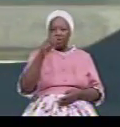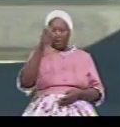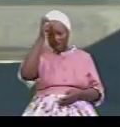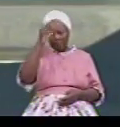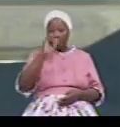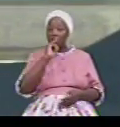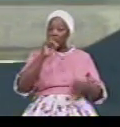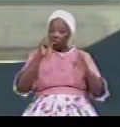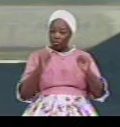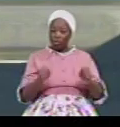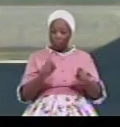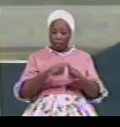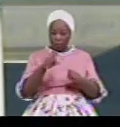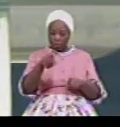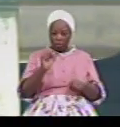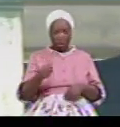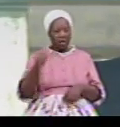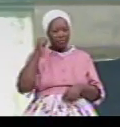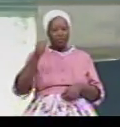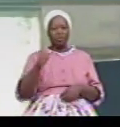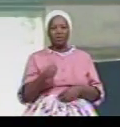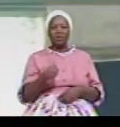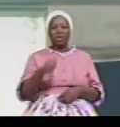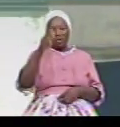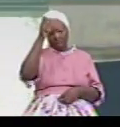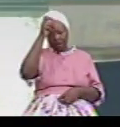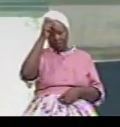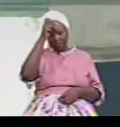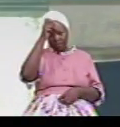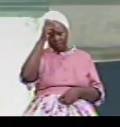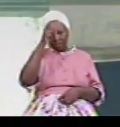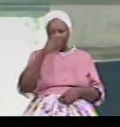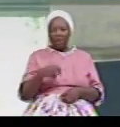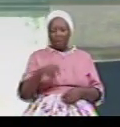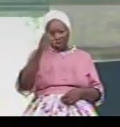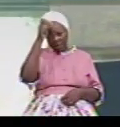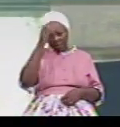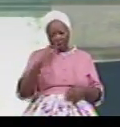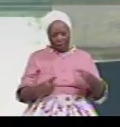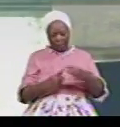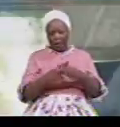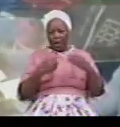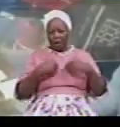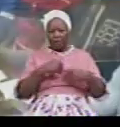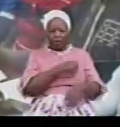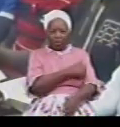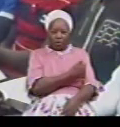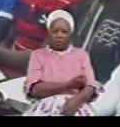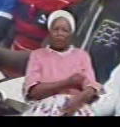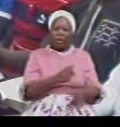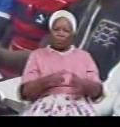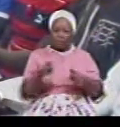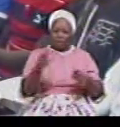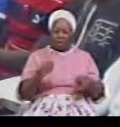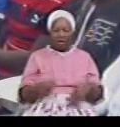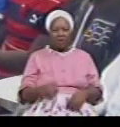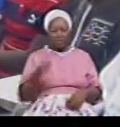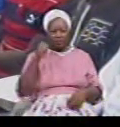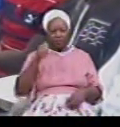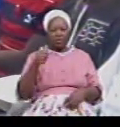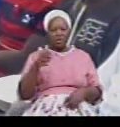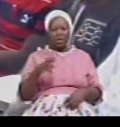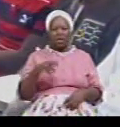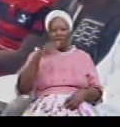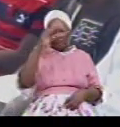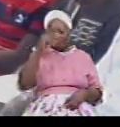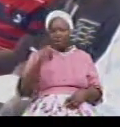can resist him. He appears authoritative. You can resist him. He appears